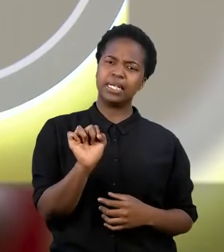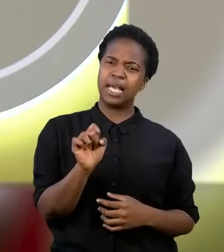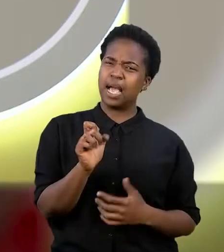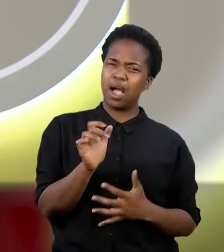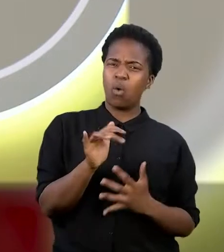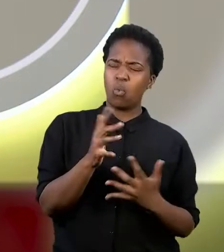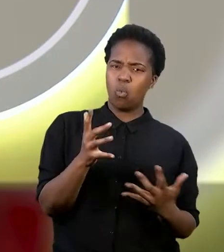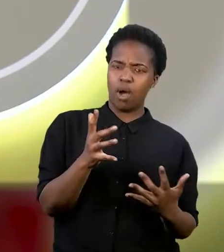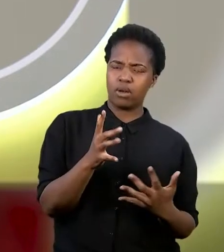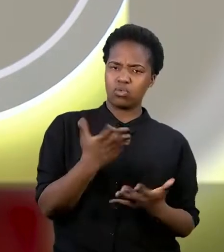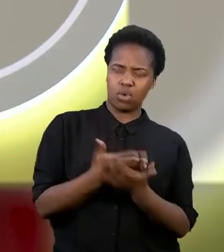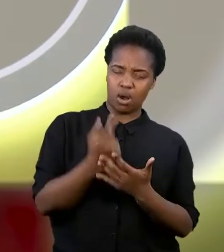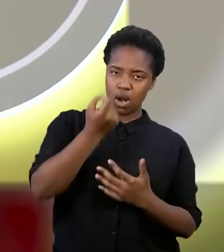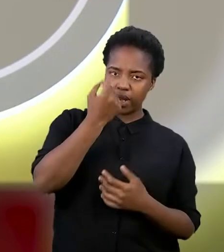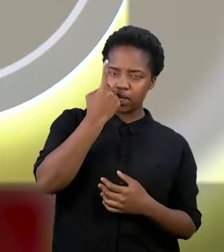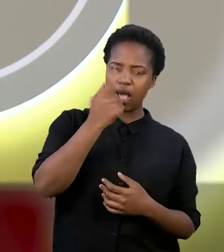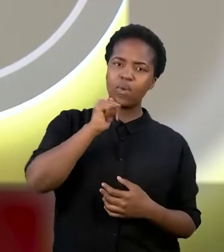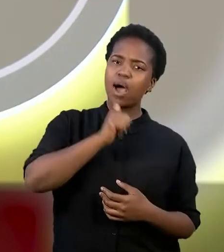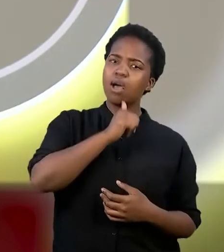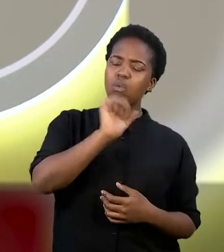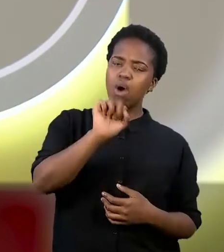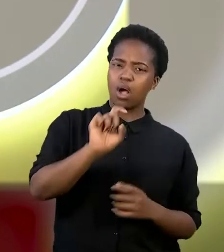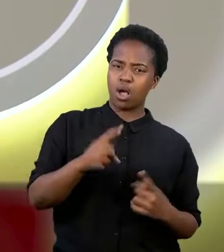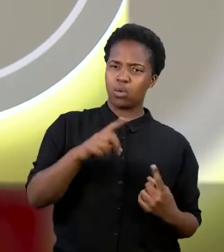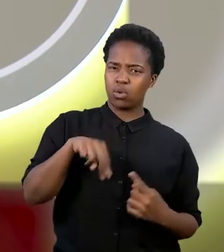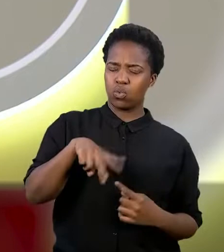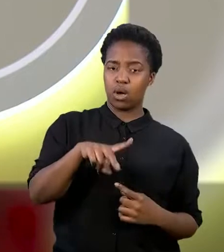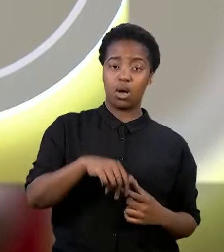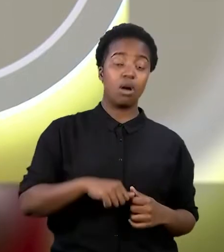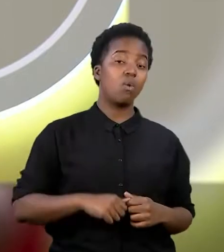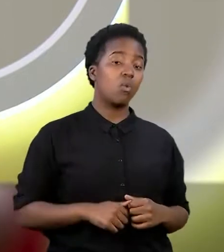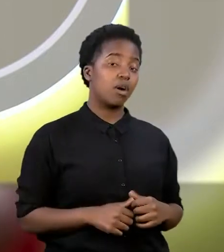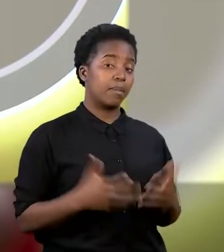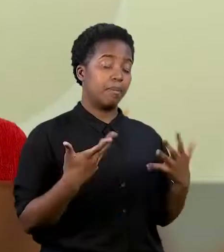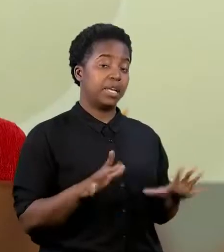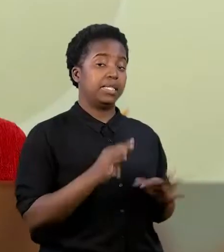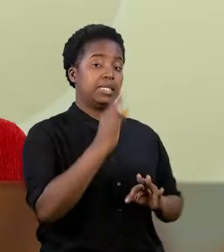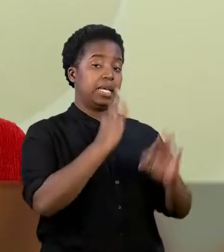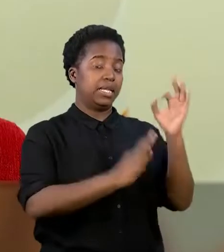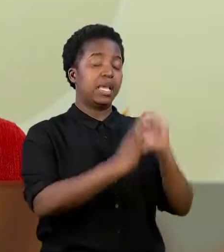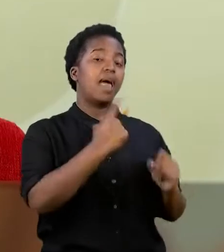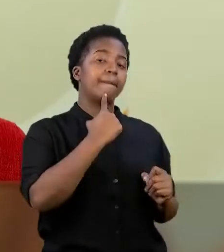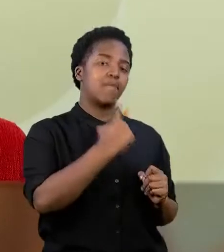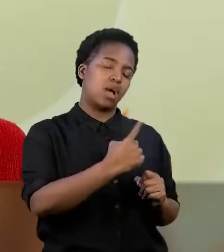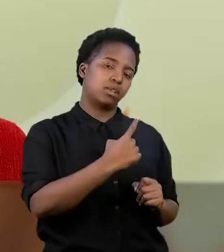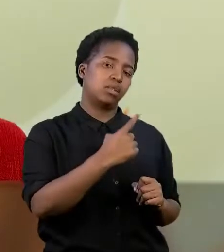Ke eng o la e hlalosetsa hore kgone o tlosisa hore rakgadi wa hao ha sa hlotsa tsamaya. They explained to us